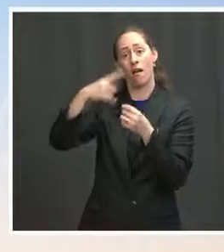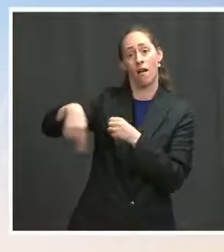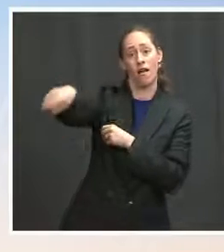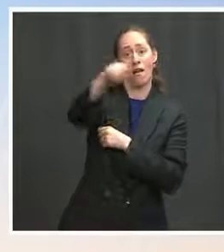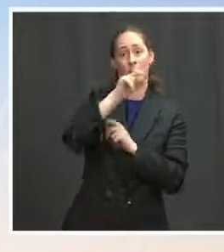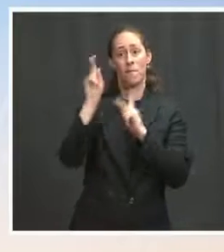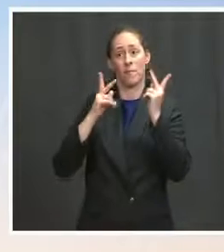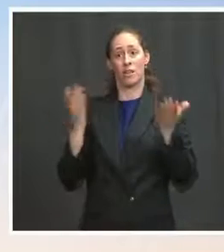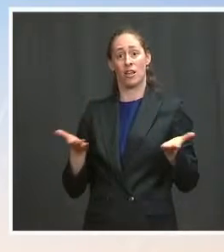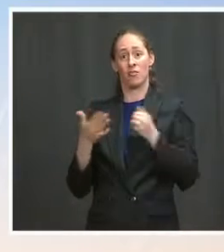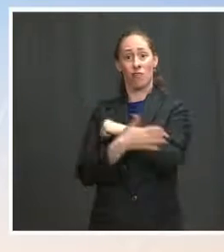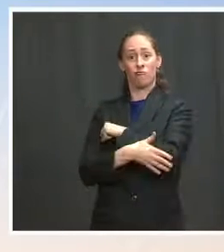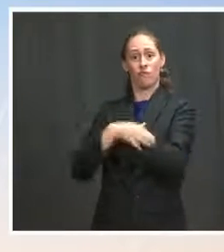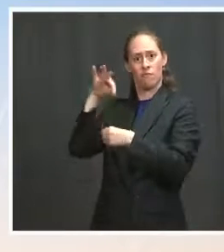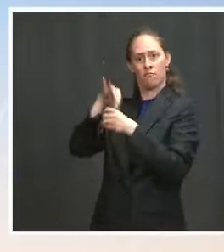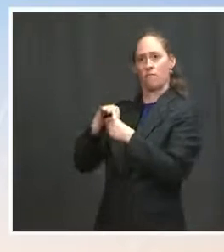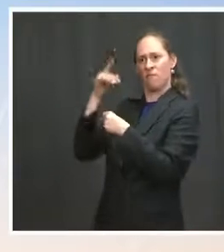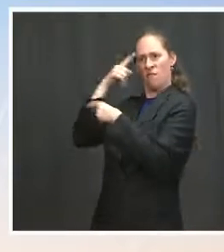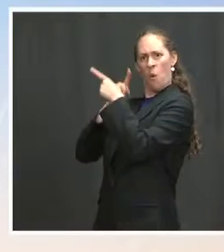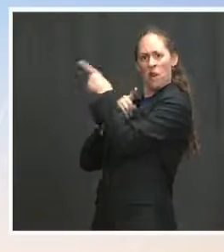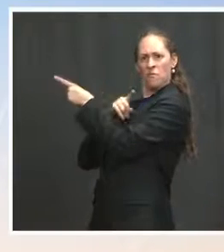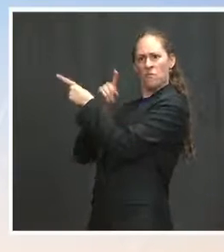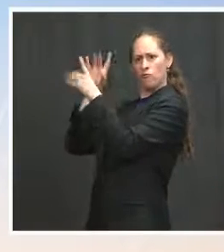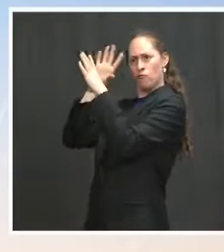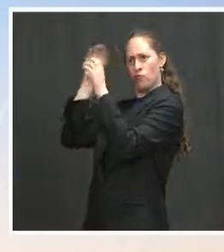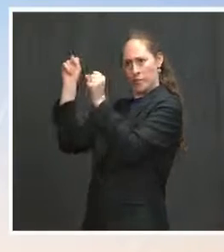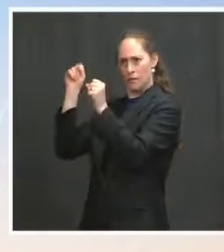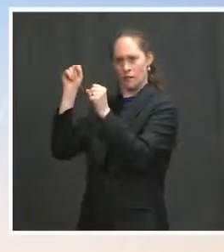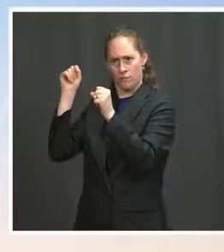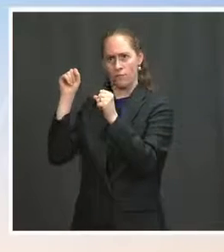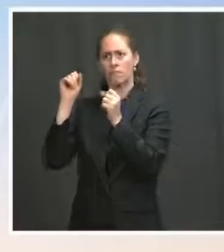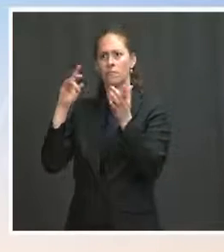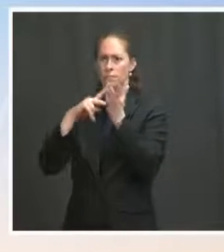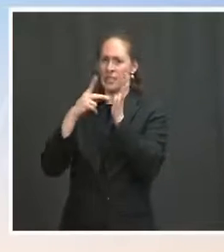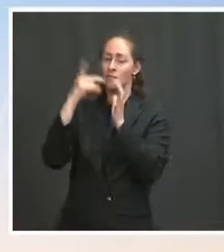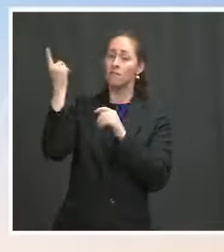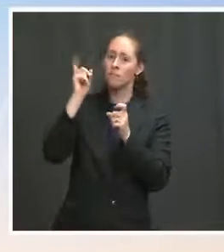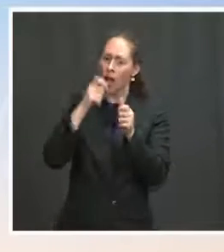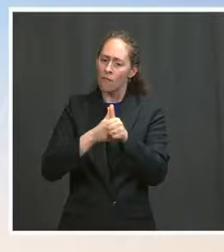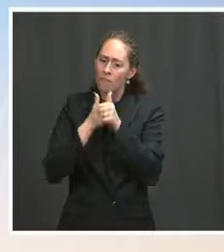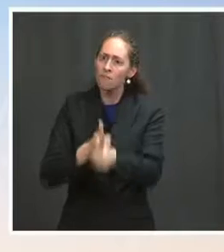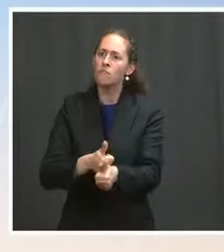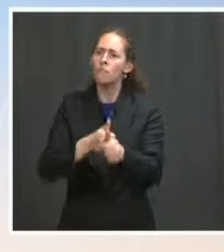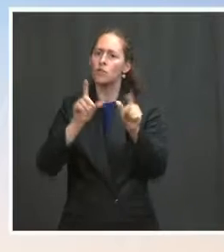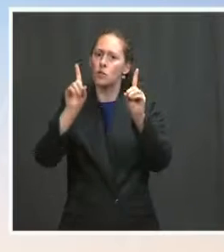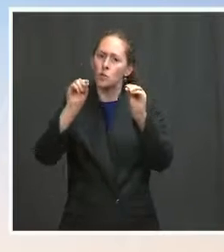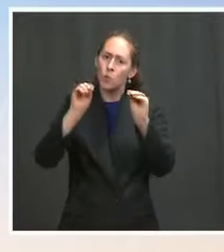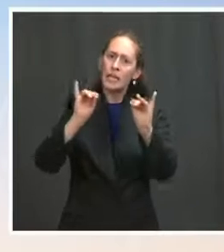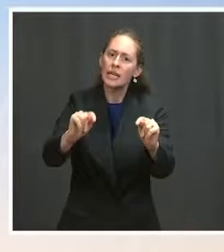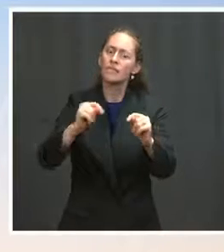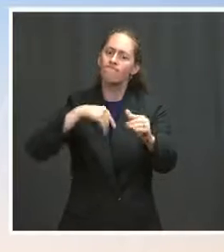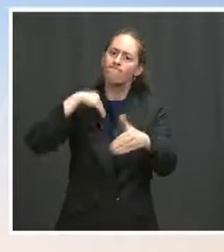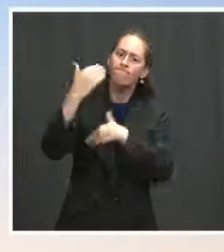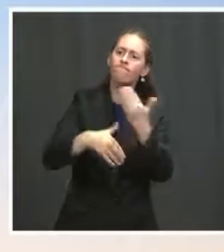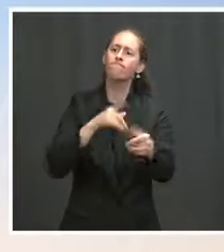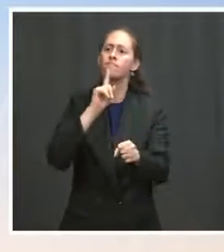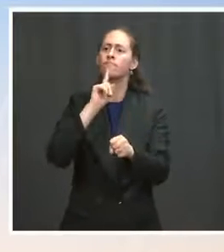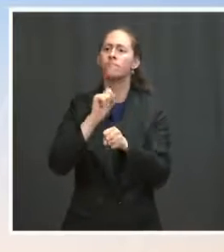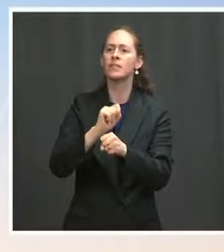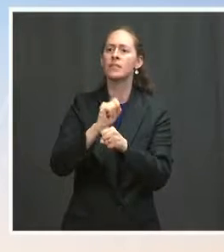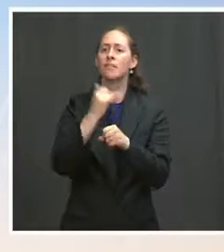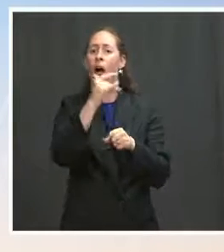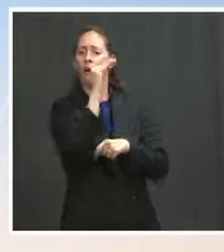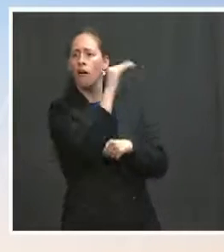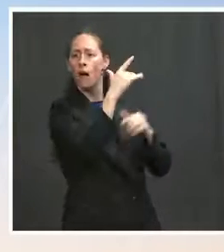process, but to get things done. The House and Senate are going to determine, the leaders in the House and Senate are going to determine the sequencing, the timeline,